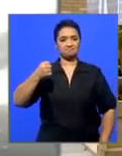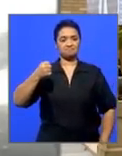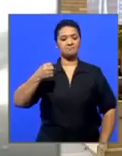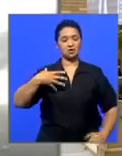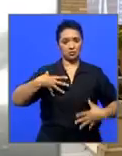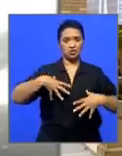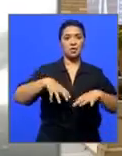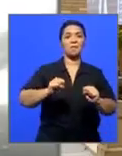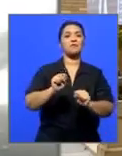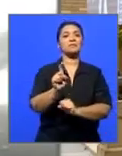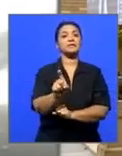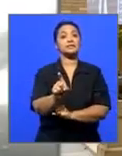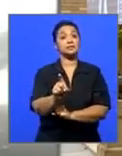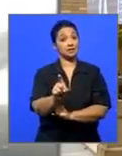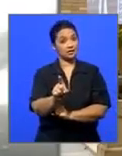the reins, which gave him